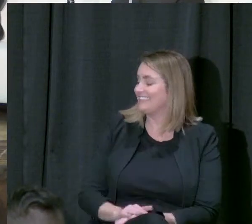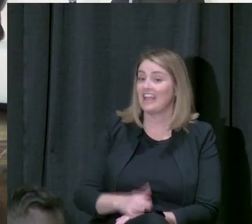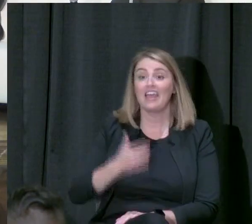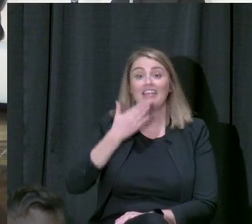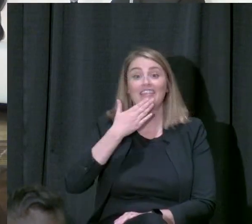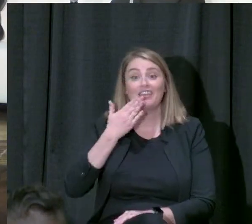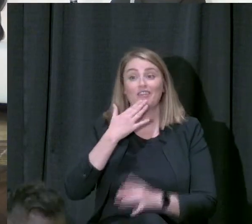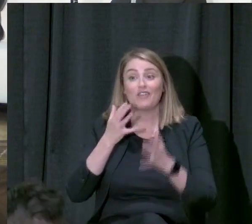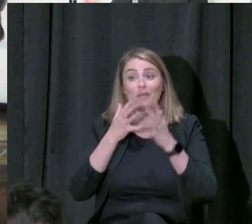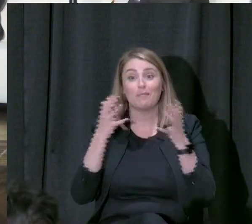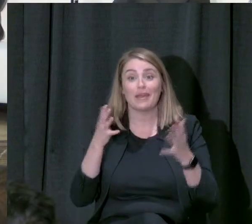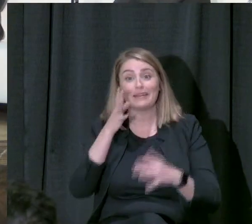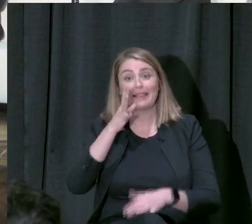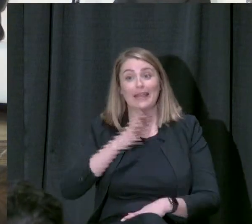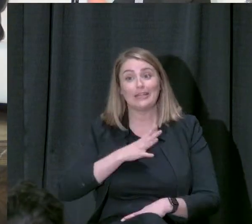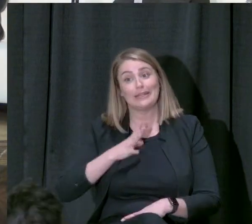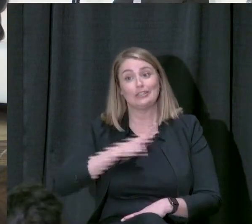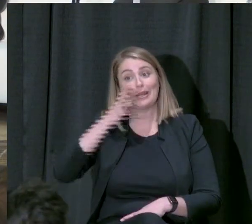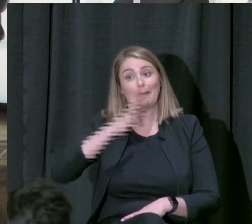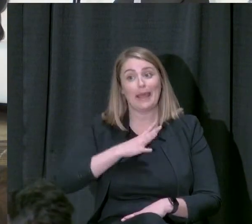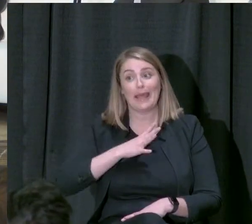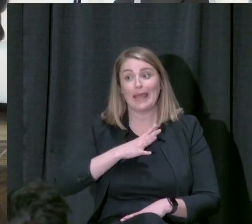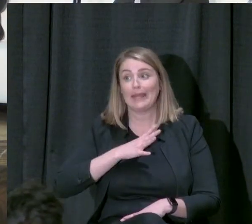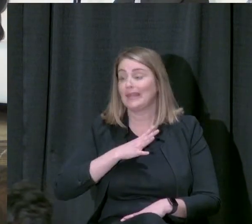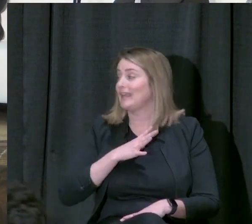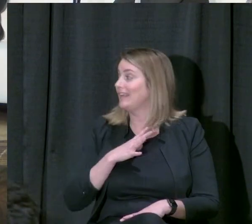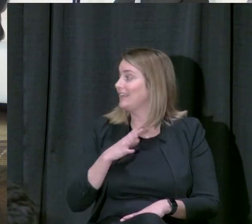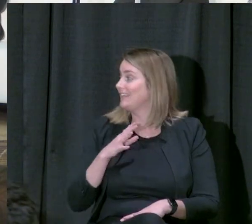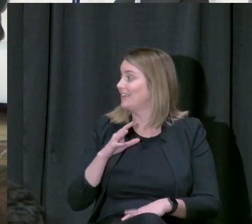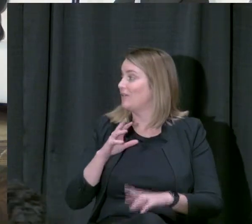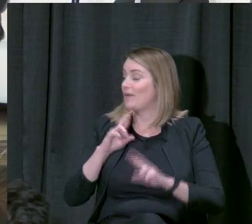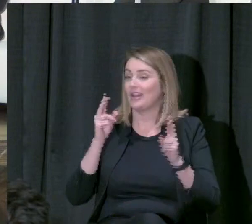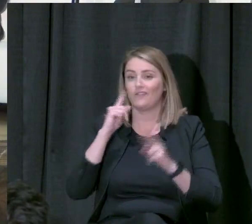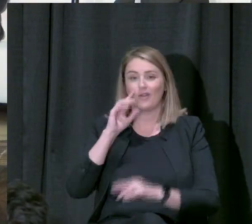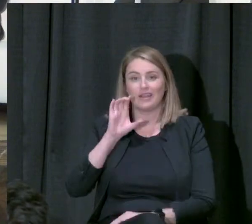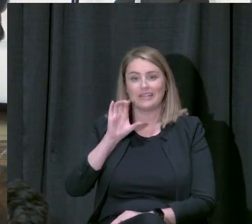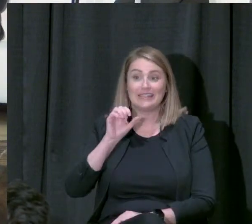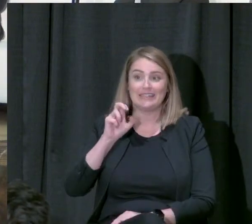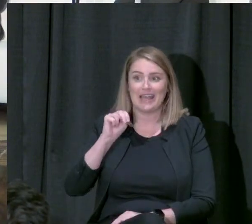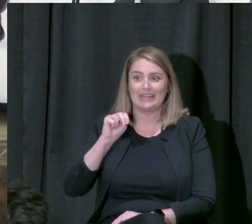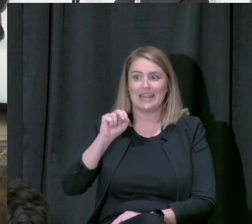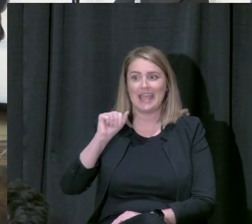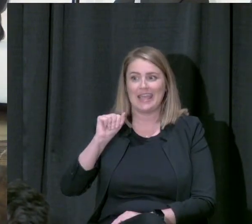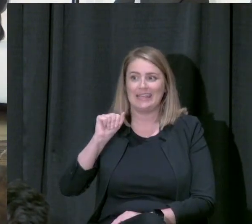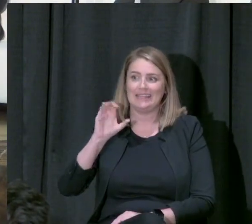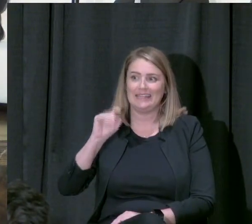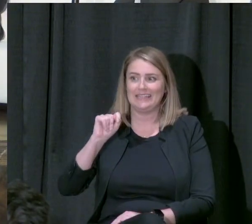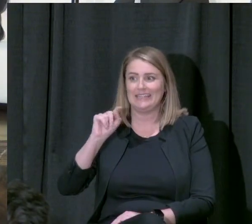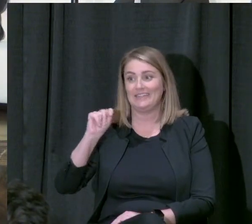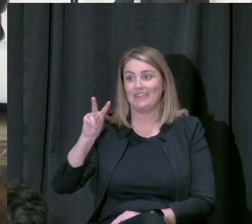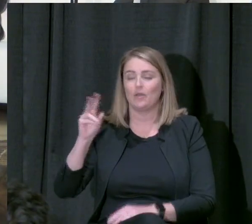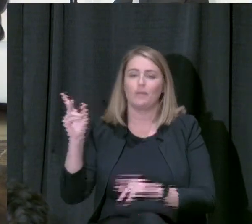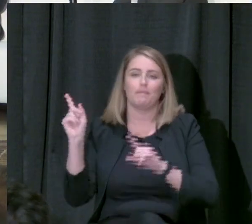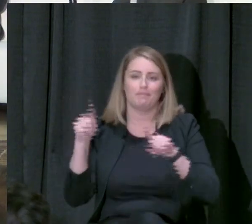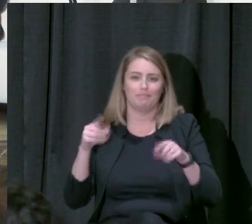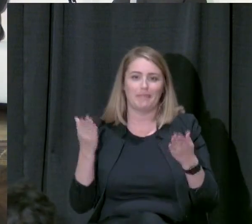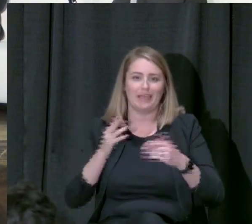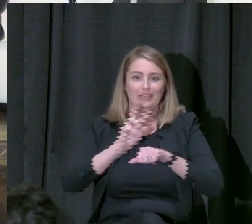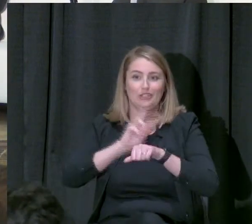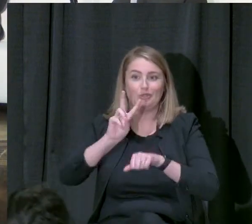very much, ladies and gentlemen. I'm Dave Gardy for the CSUN ATC TV. We'll be back at 2:20.